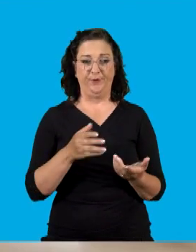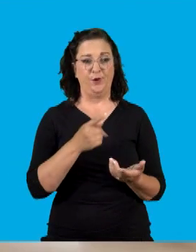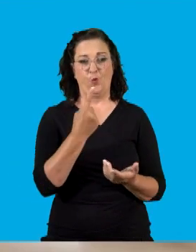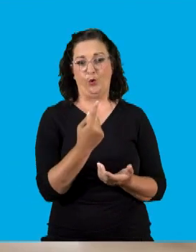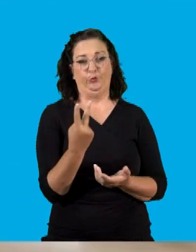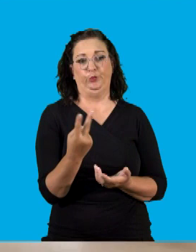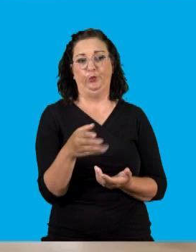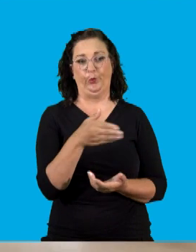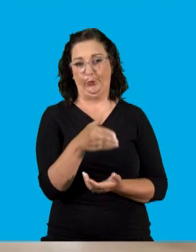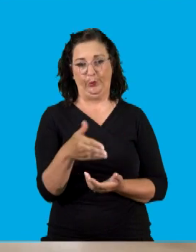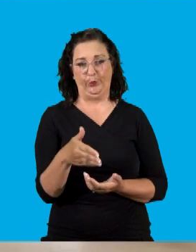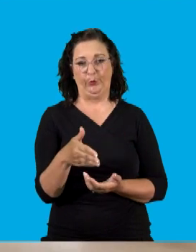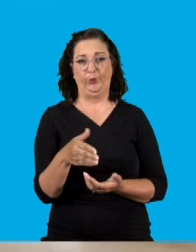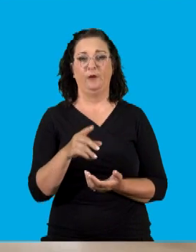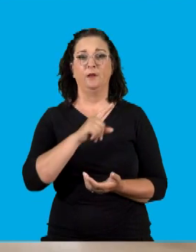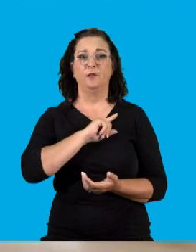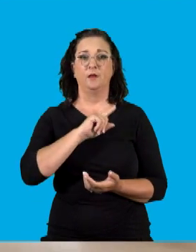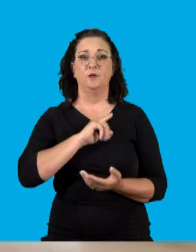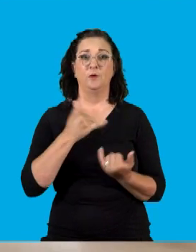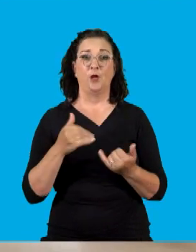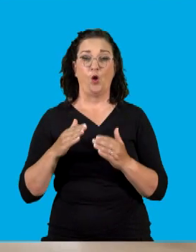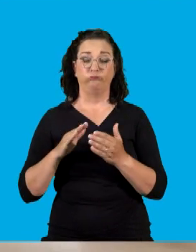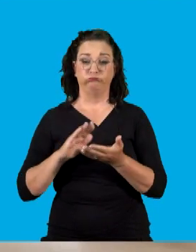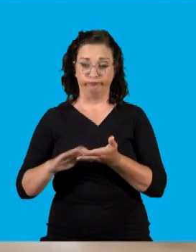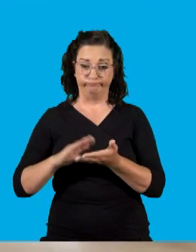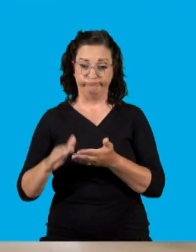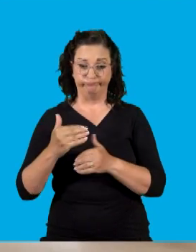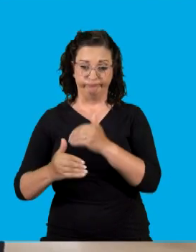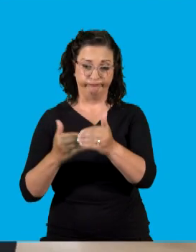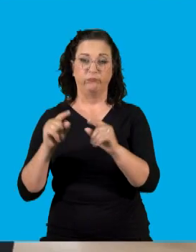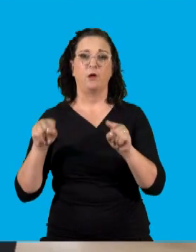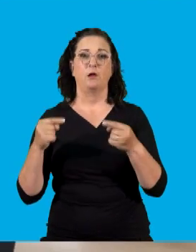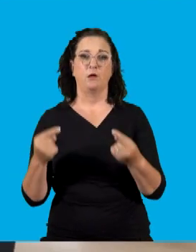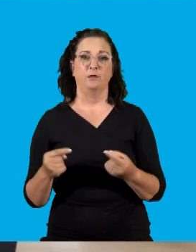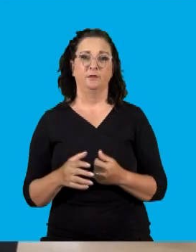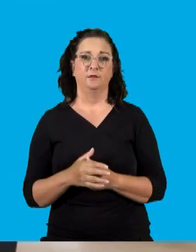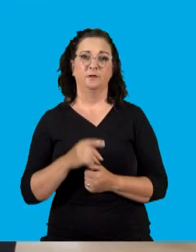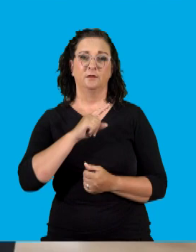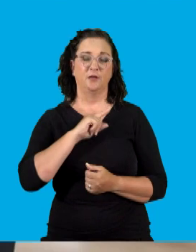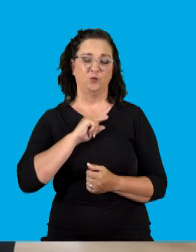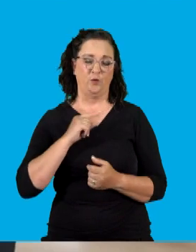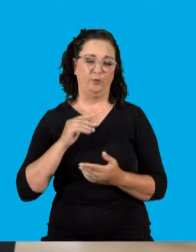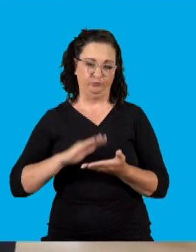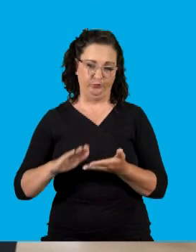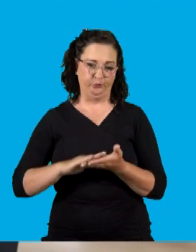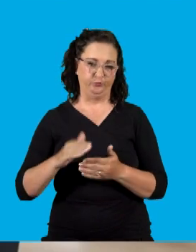of 1 or 2 employees that are absent, and the productivity in that way is being affected. It becomes